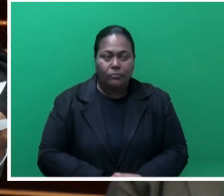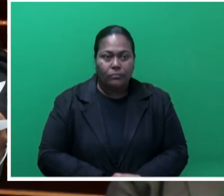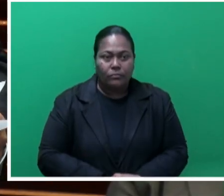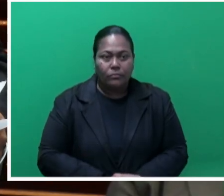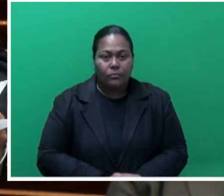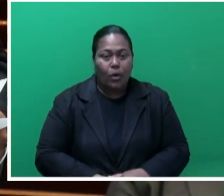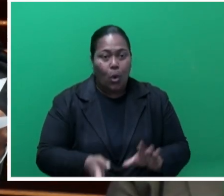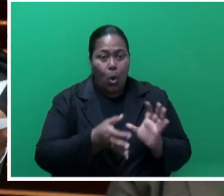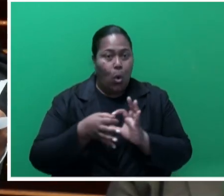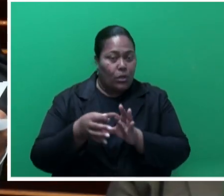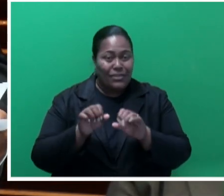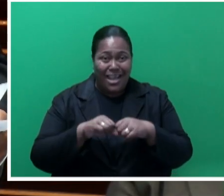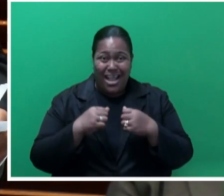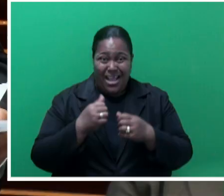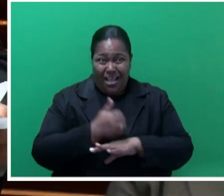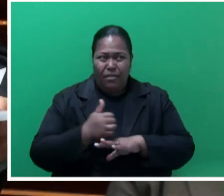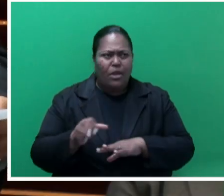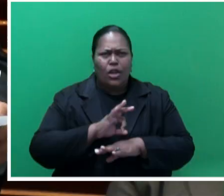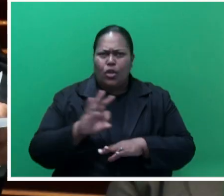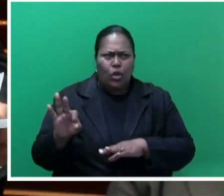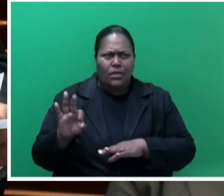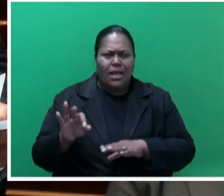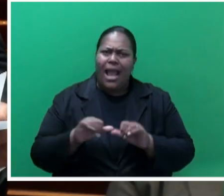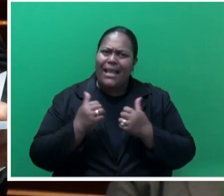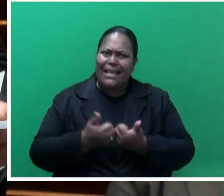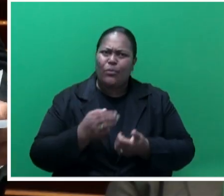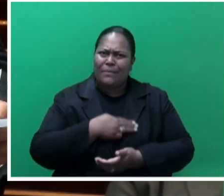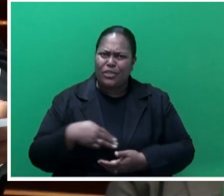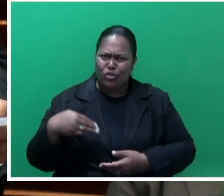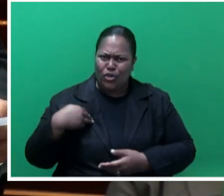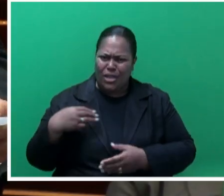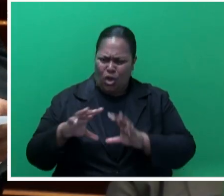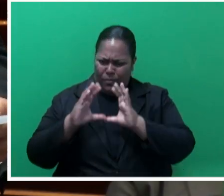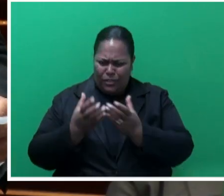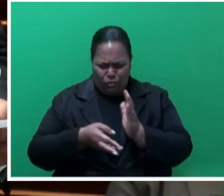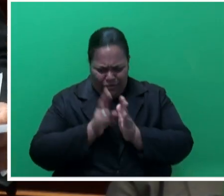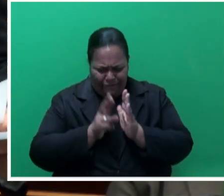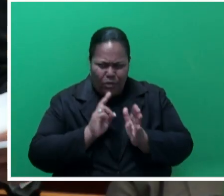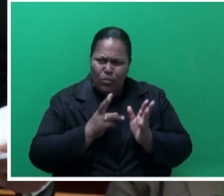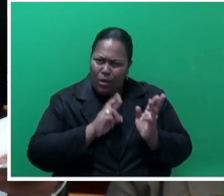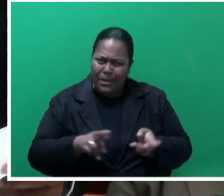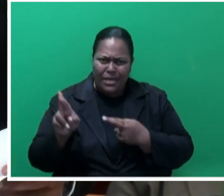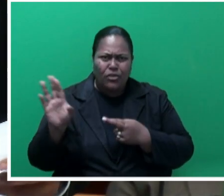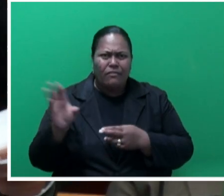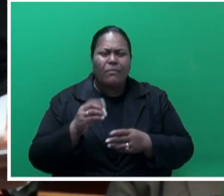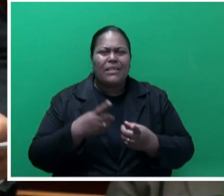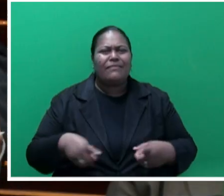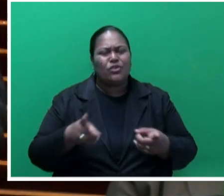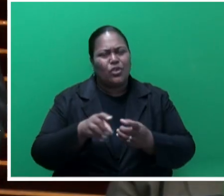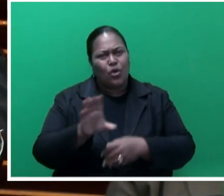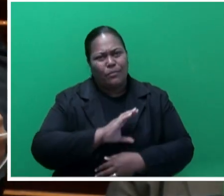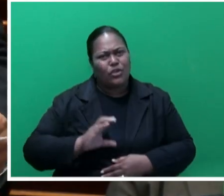coalition government does not agree with having ministerial vetting committee to review recommendations that are submitted from the divisional commissioners'